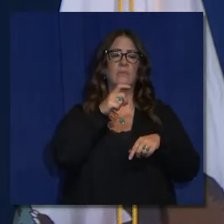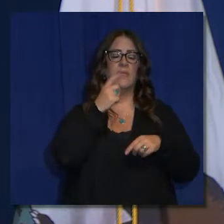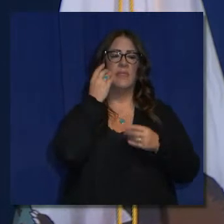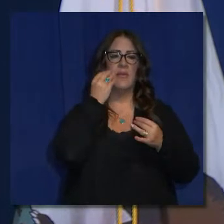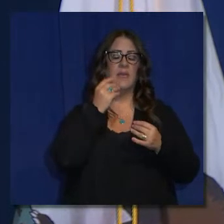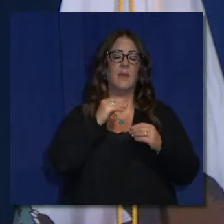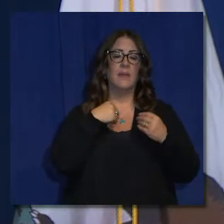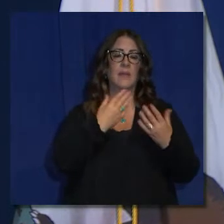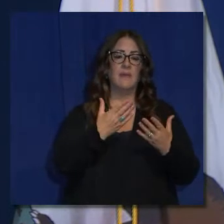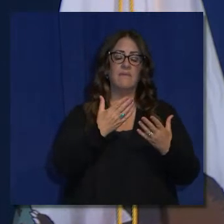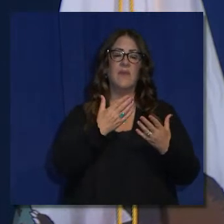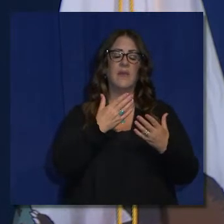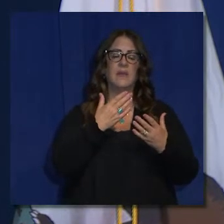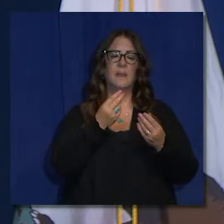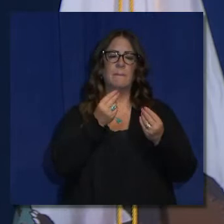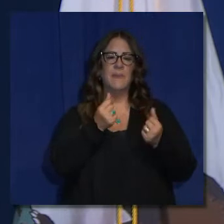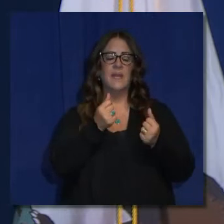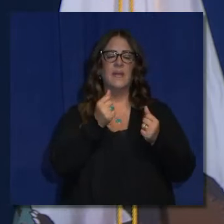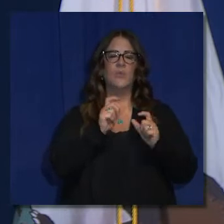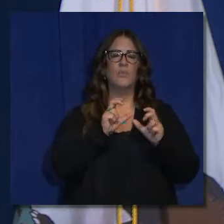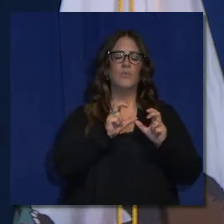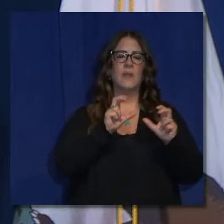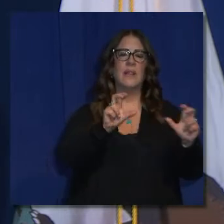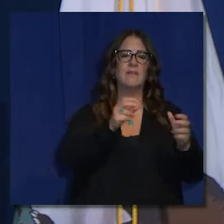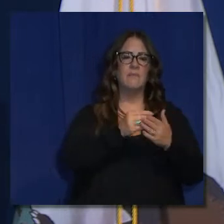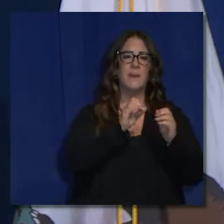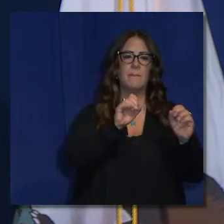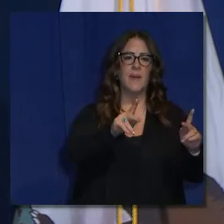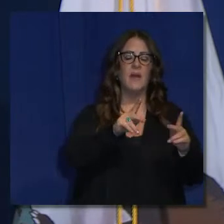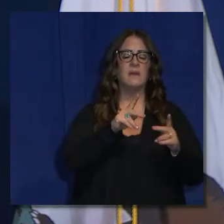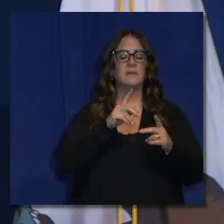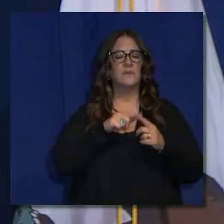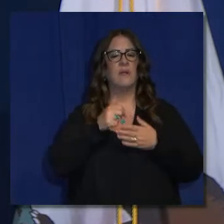relief, putting money in pockets of working families. Thank you.